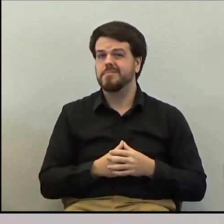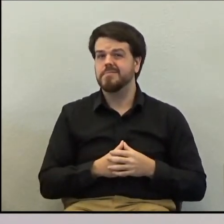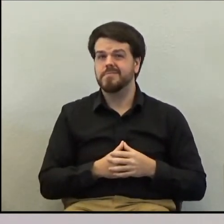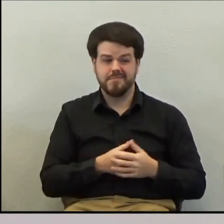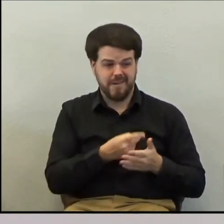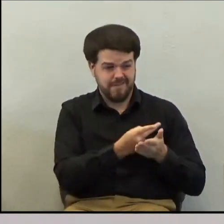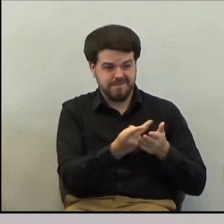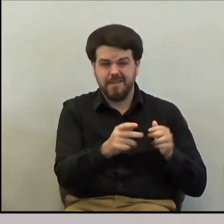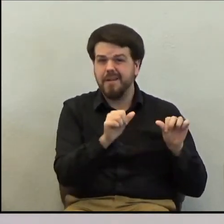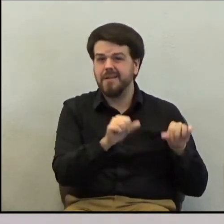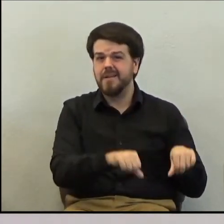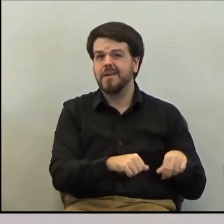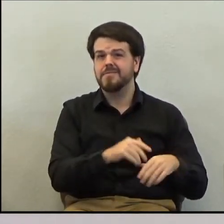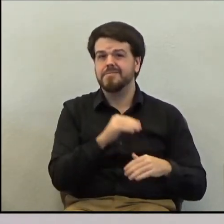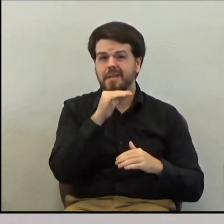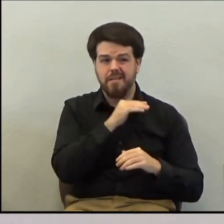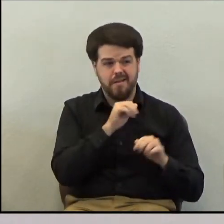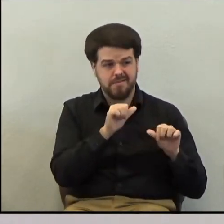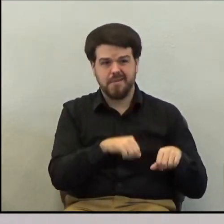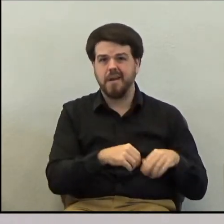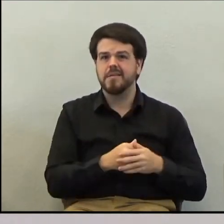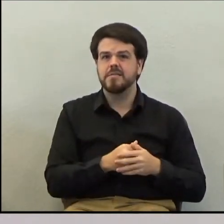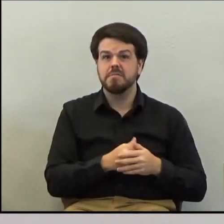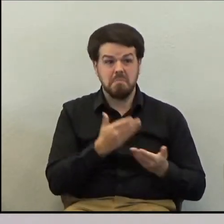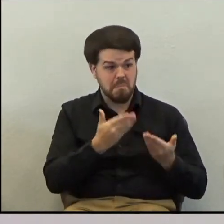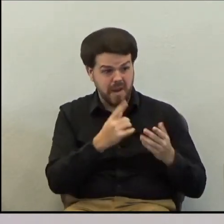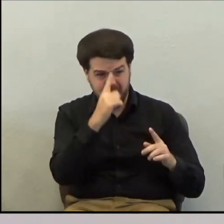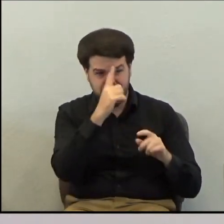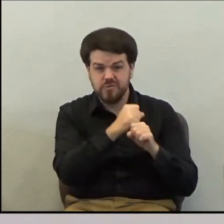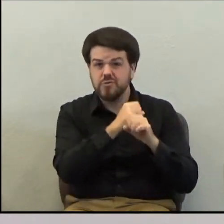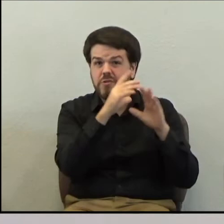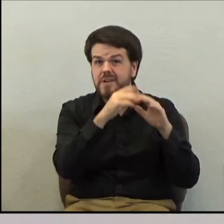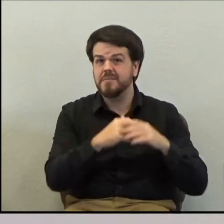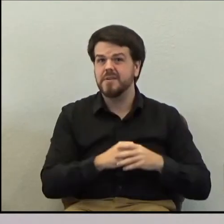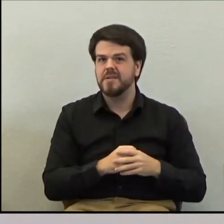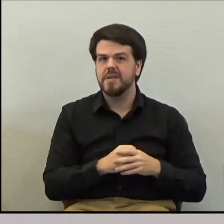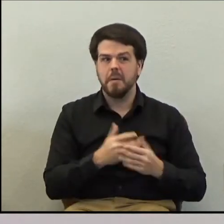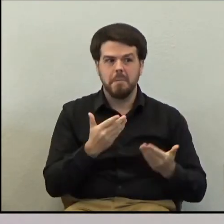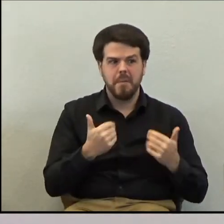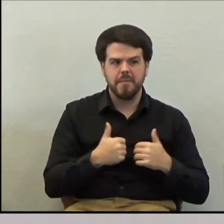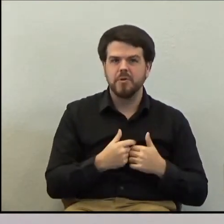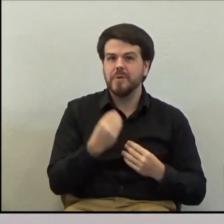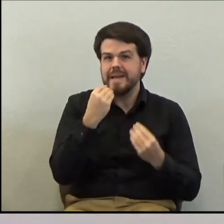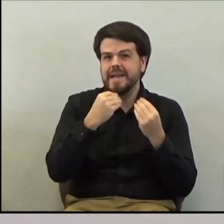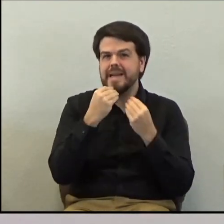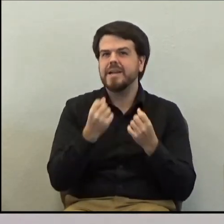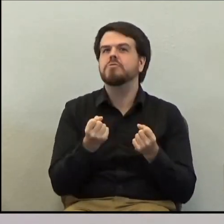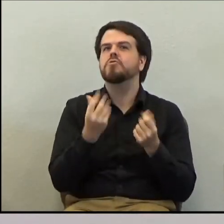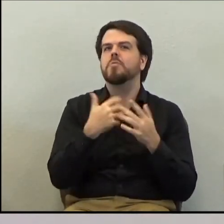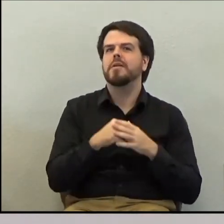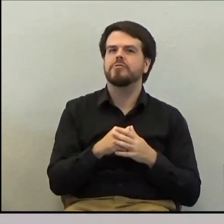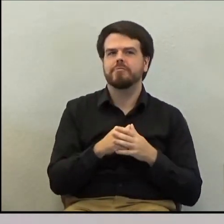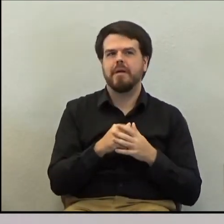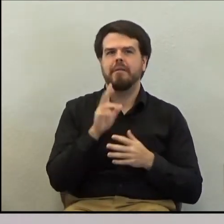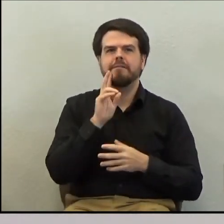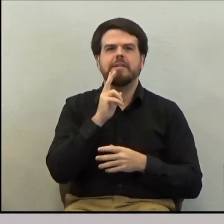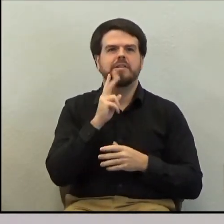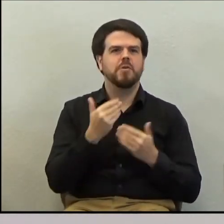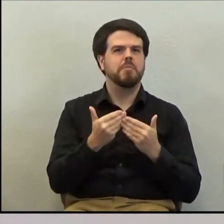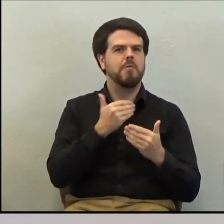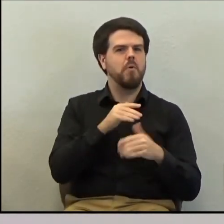And maybe that dream was because you had a little too much broccoli the night before in your